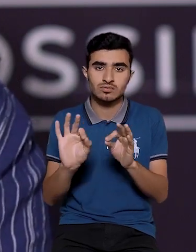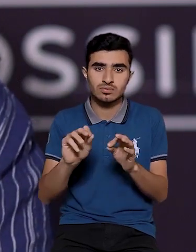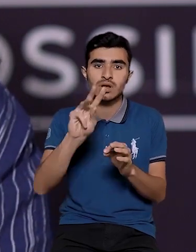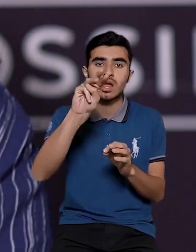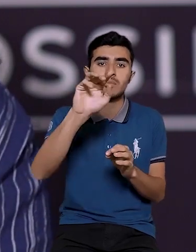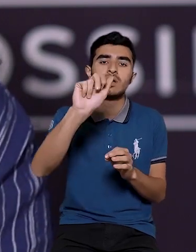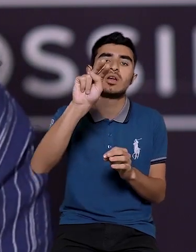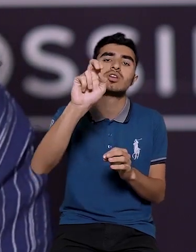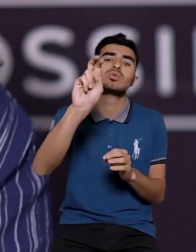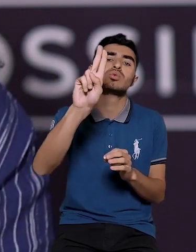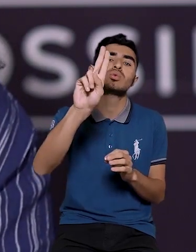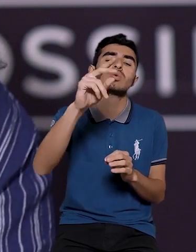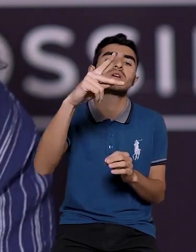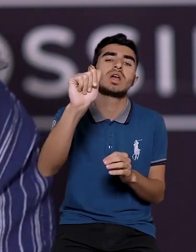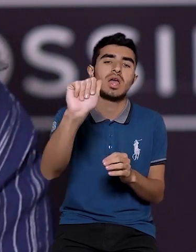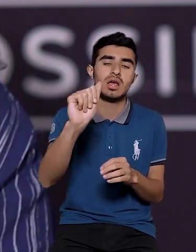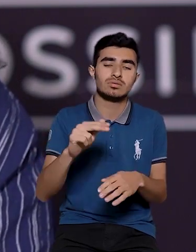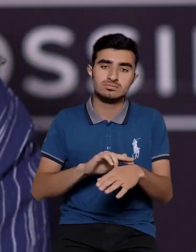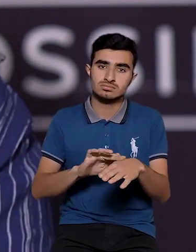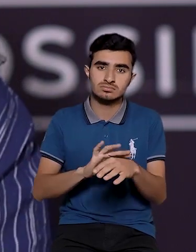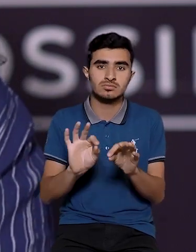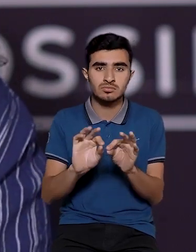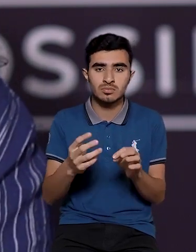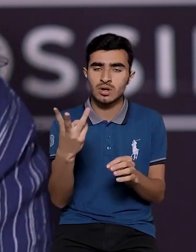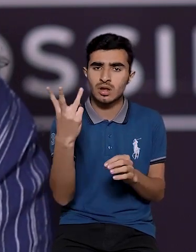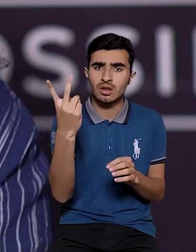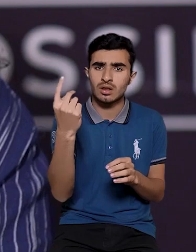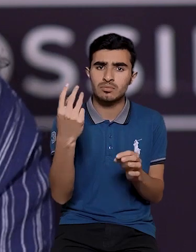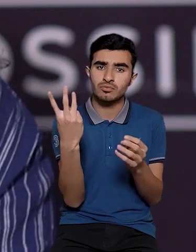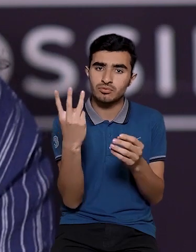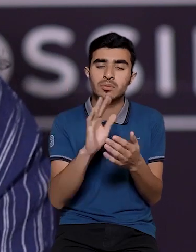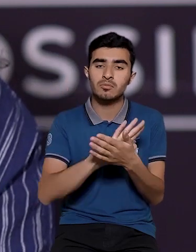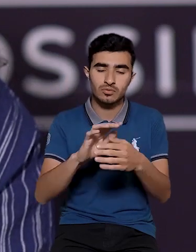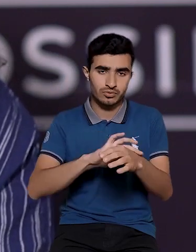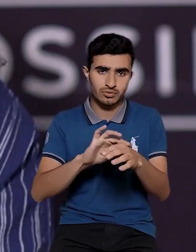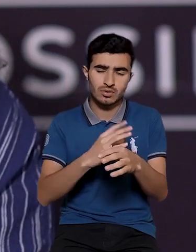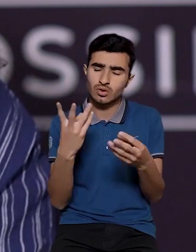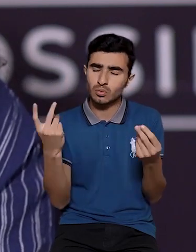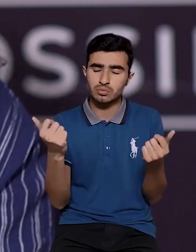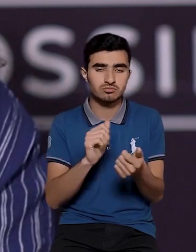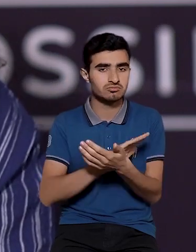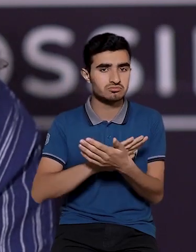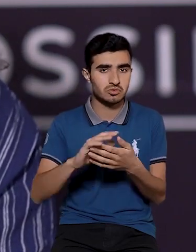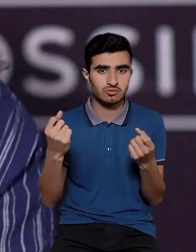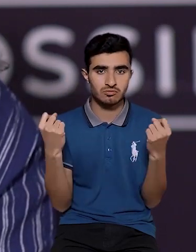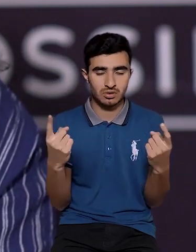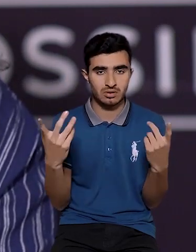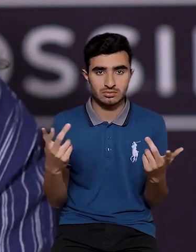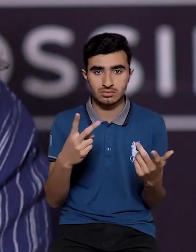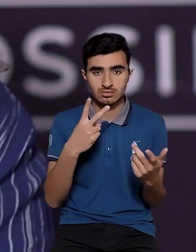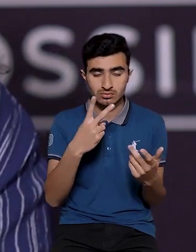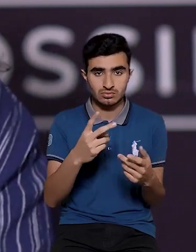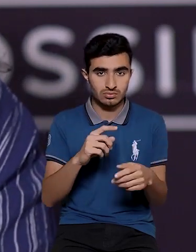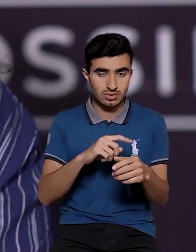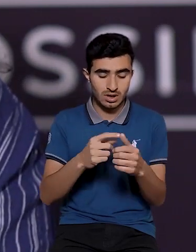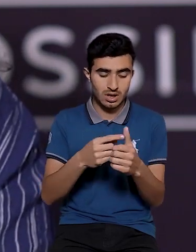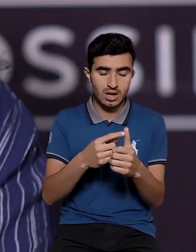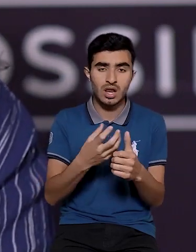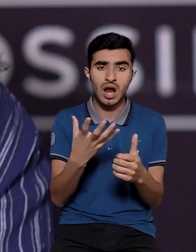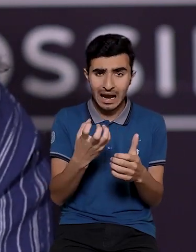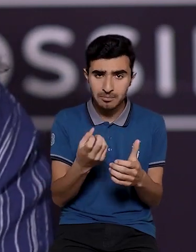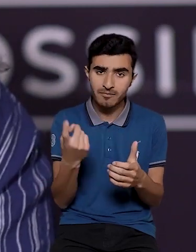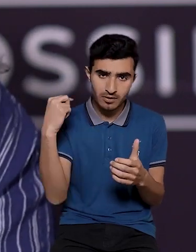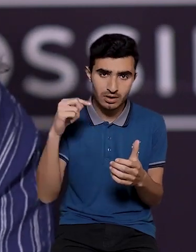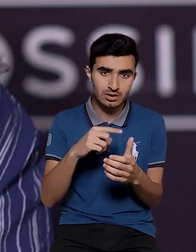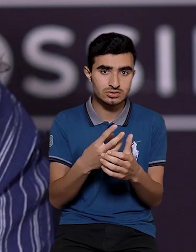these things, and it was just becoming worse. And at the end, I'm like, I don't know why I didn't think of this before, but I started applying Manuka.